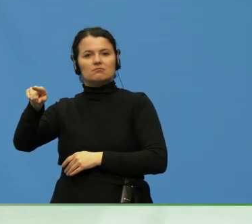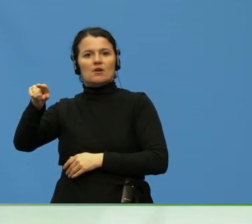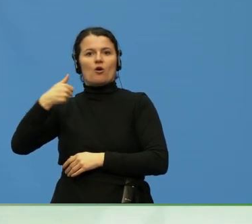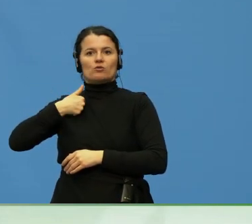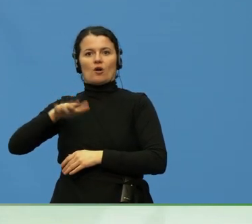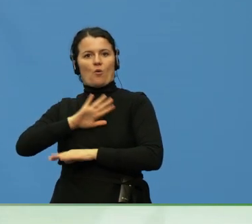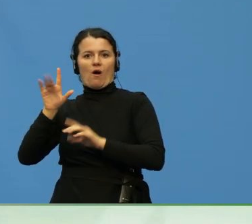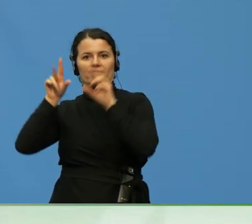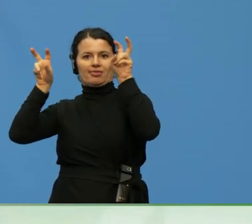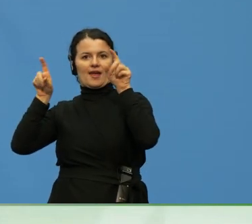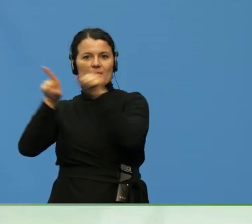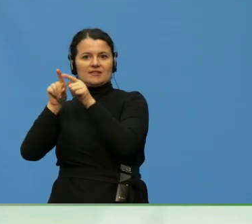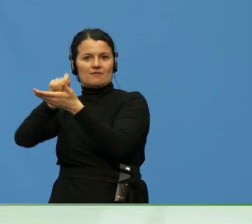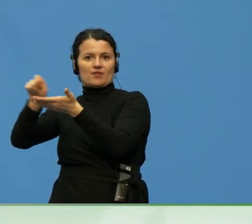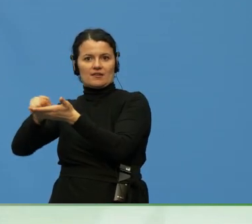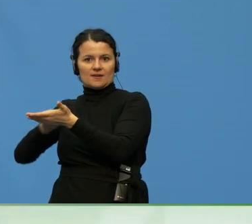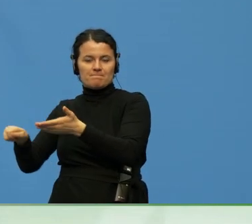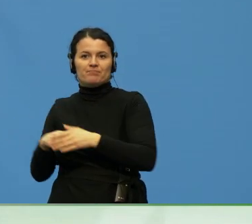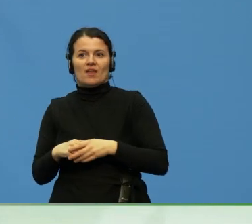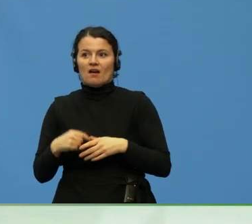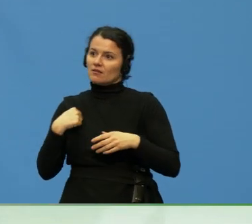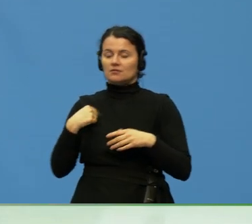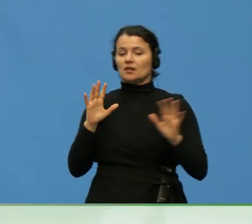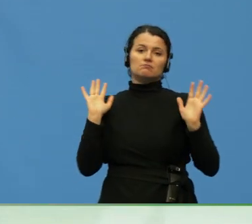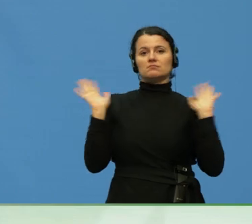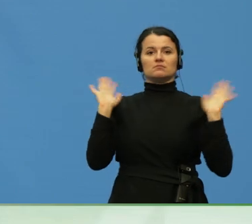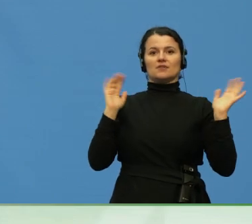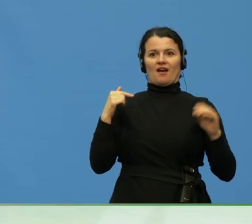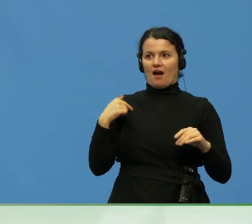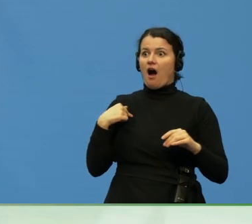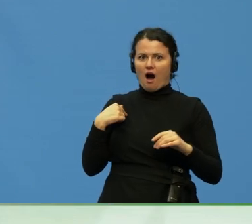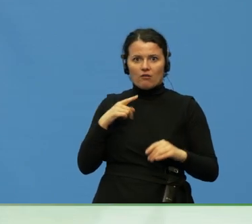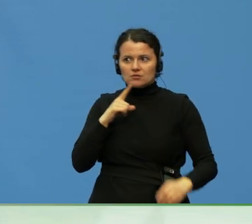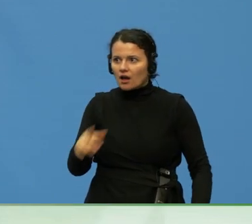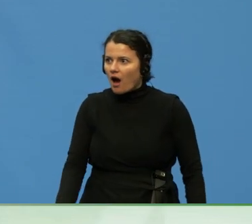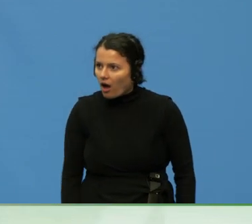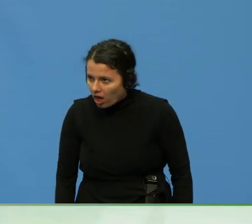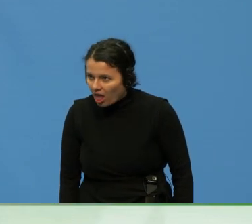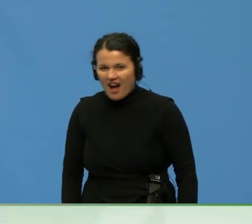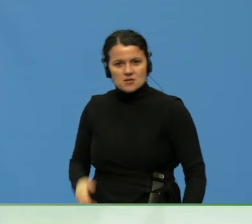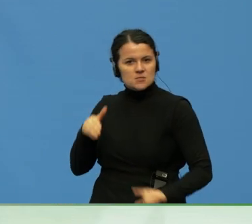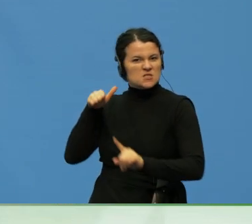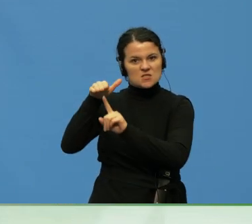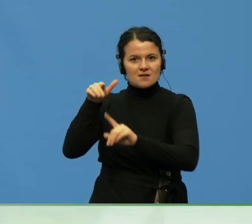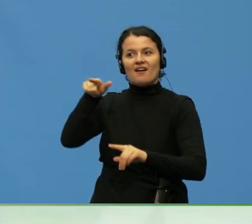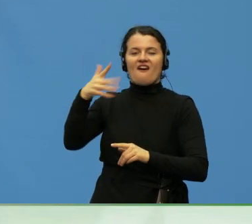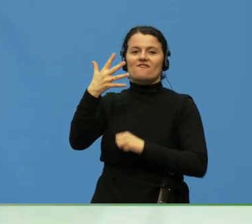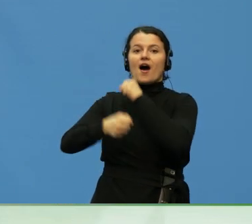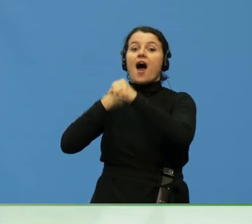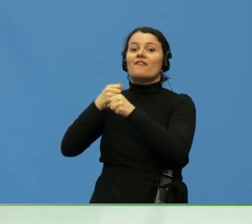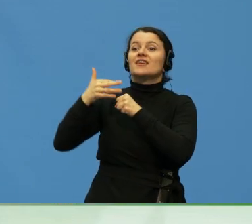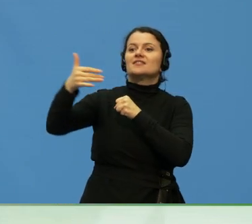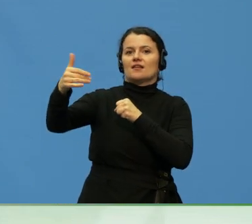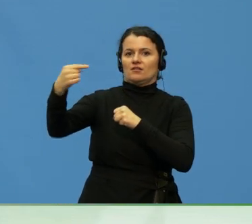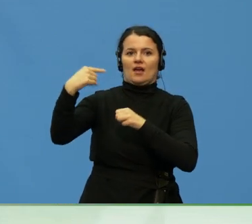out. Really, they apologized to me 5 years later. Now, the point being, we need to really change